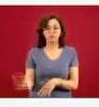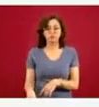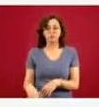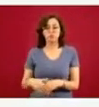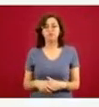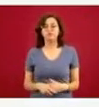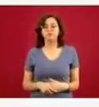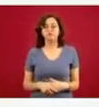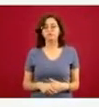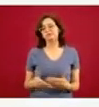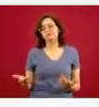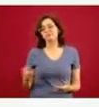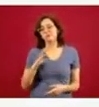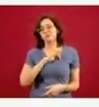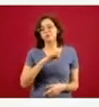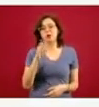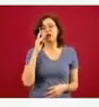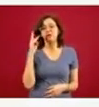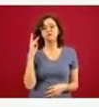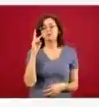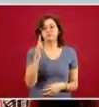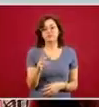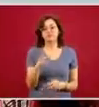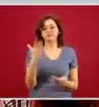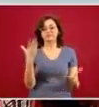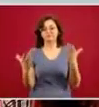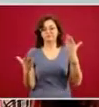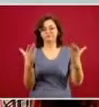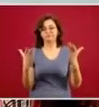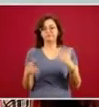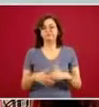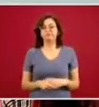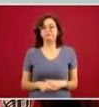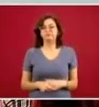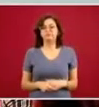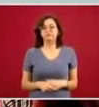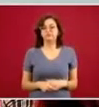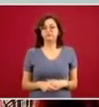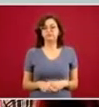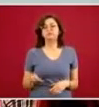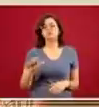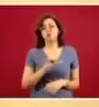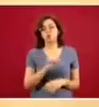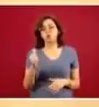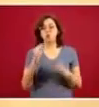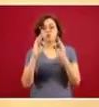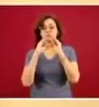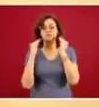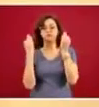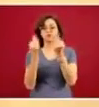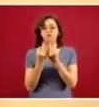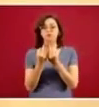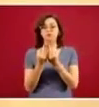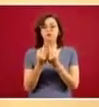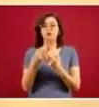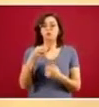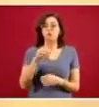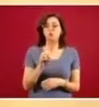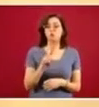who tested positive for COVID end up losing their lives to it. Another way